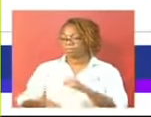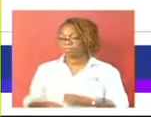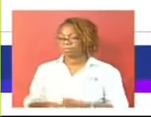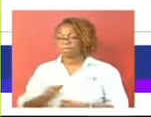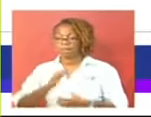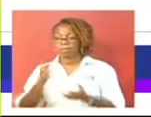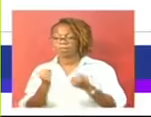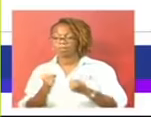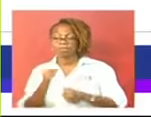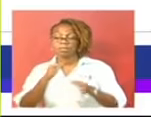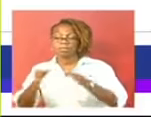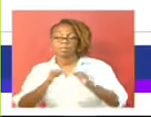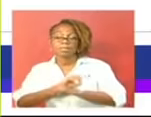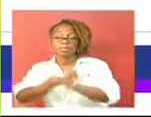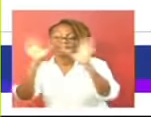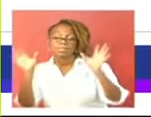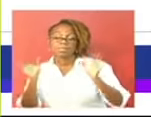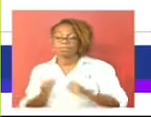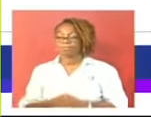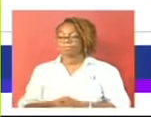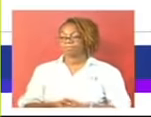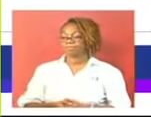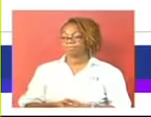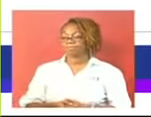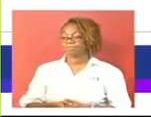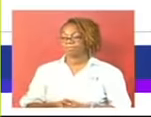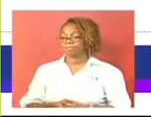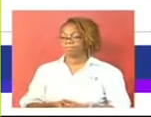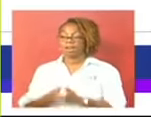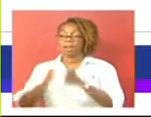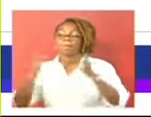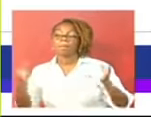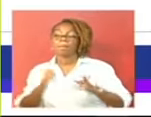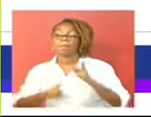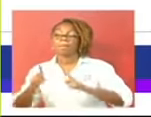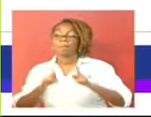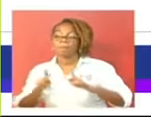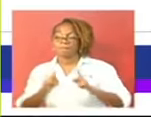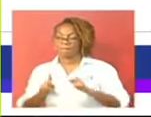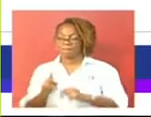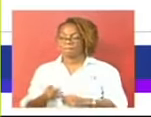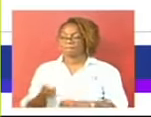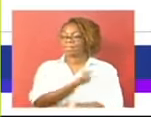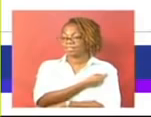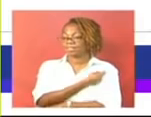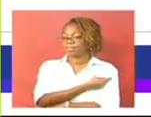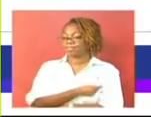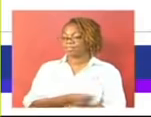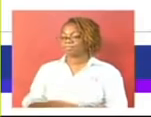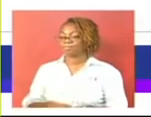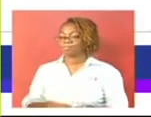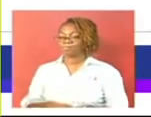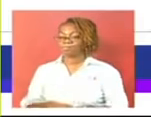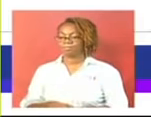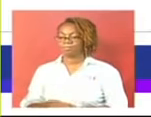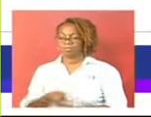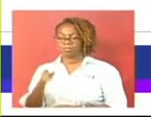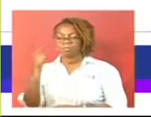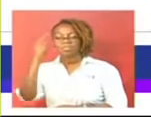clarity. As the number of persons who are being vaccinated increases, do you think that there would be